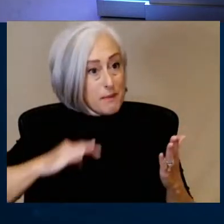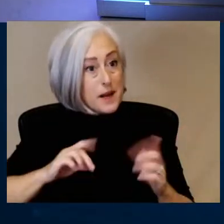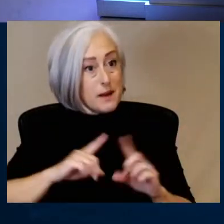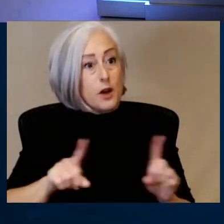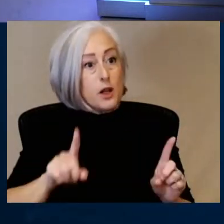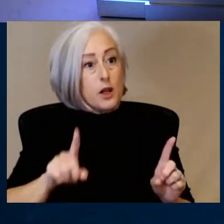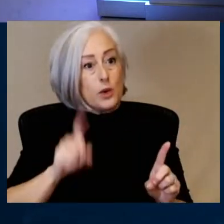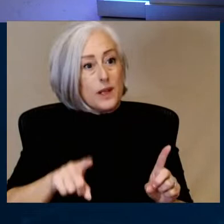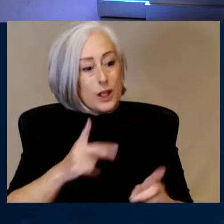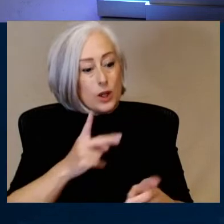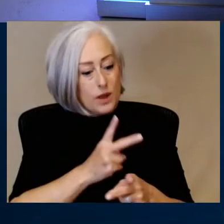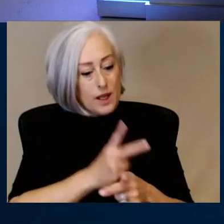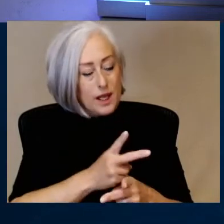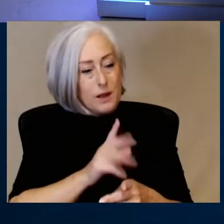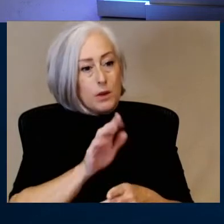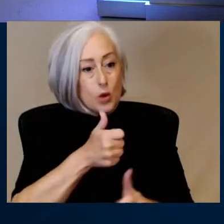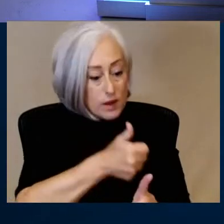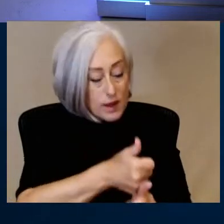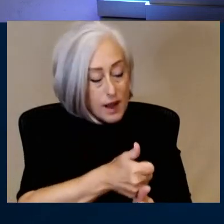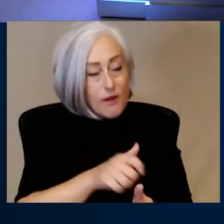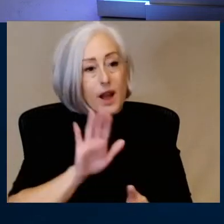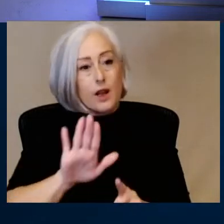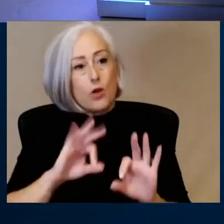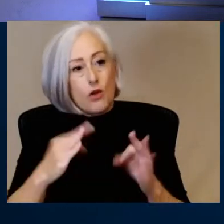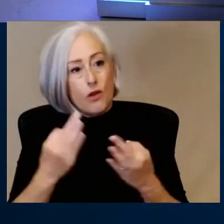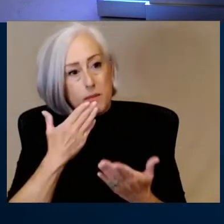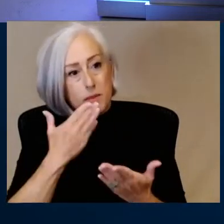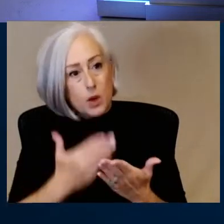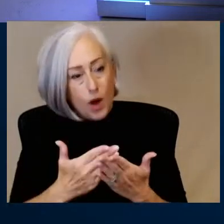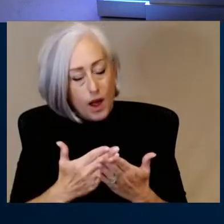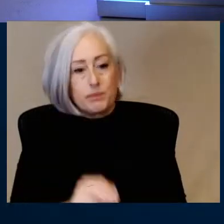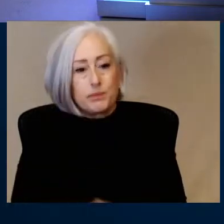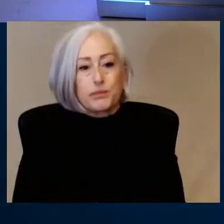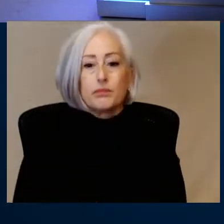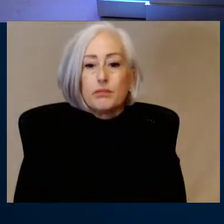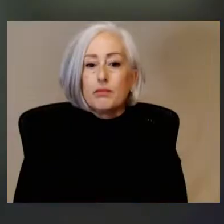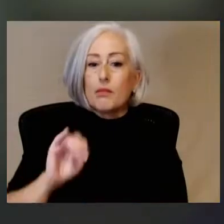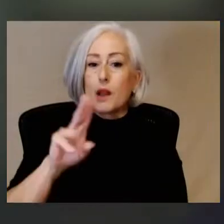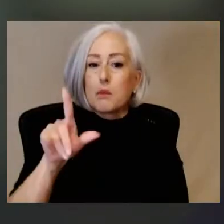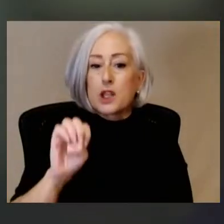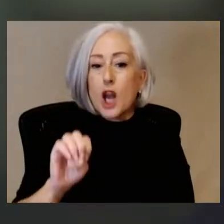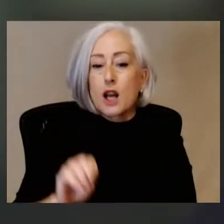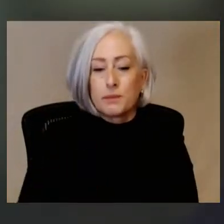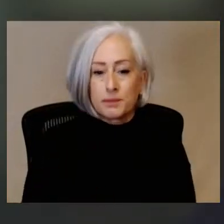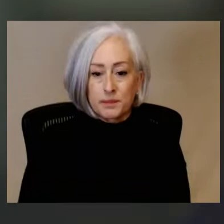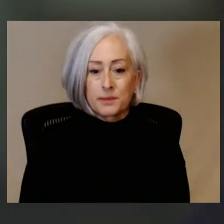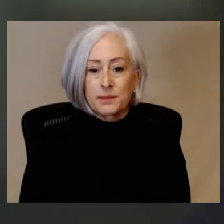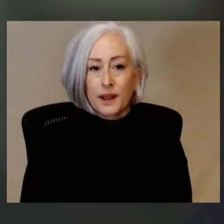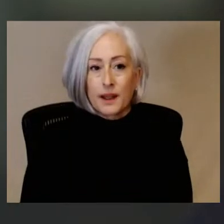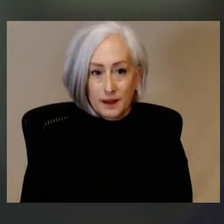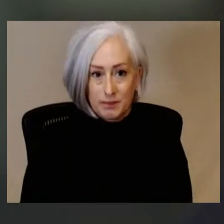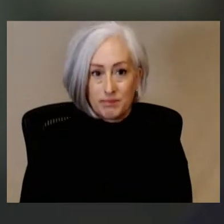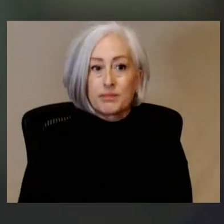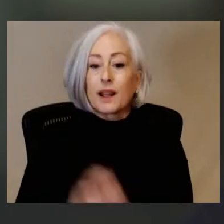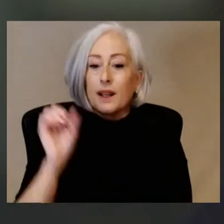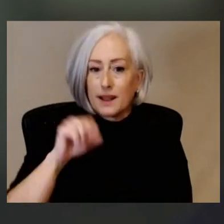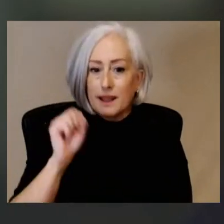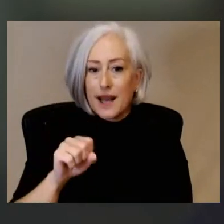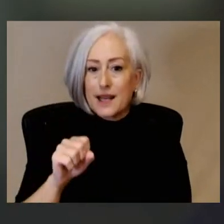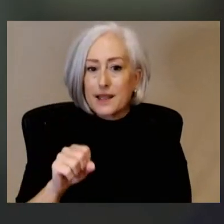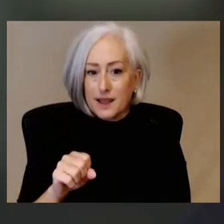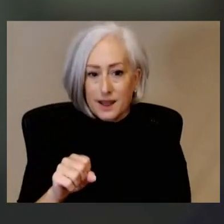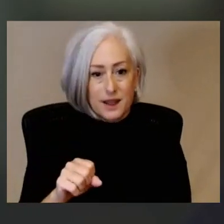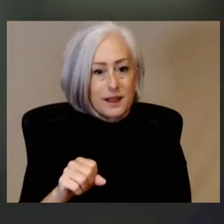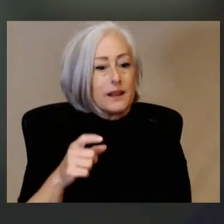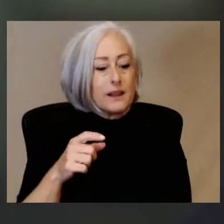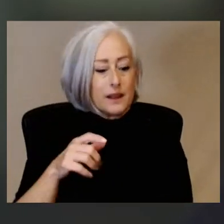the meantime. Yep. Right Michelle, on. thoughts? Absolutely. And I think it's that, let's stay in the driver's seat. Let's